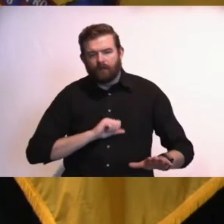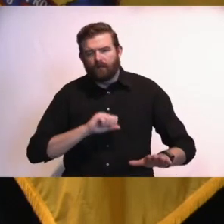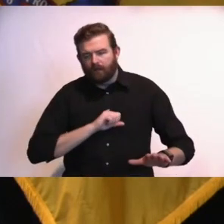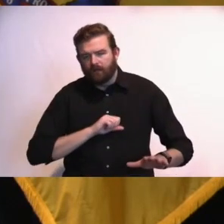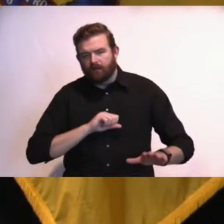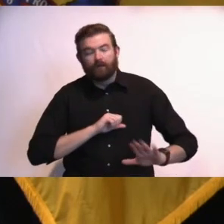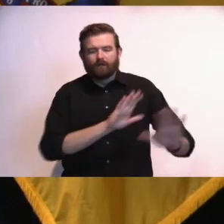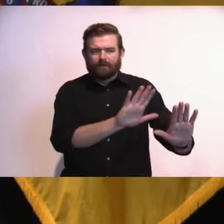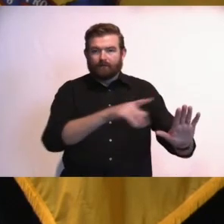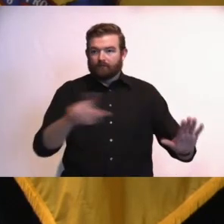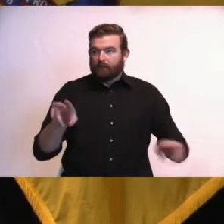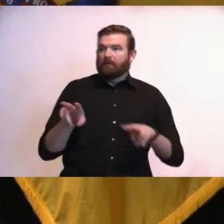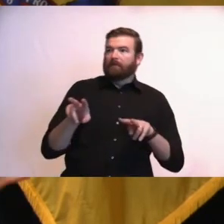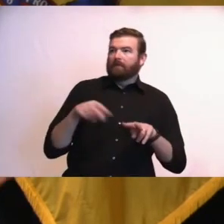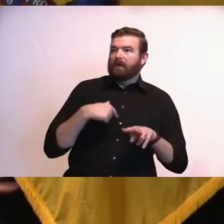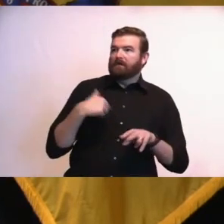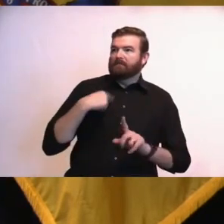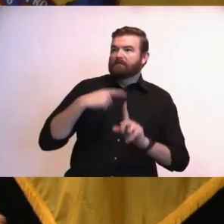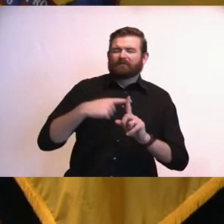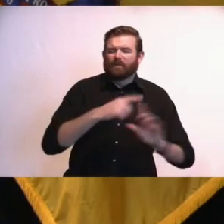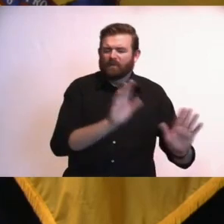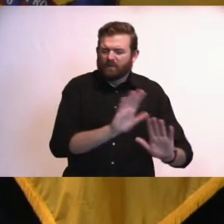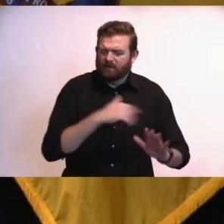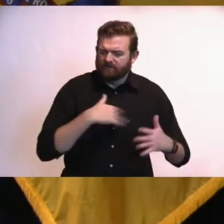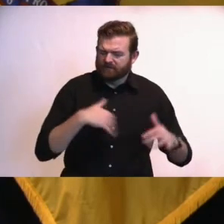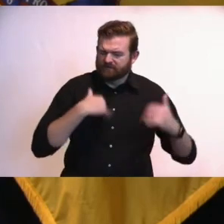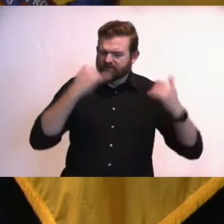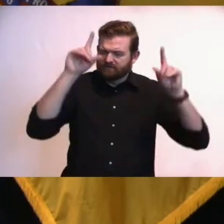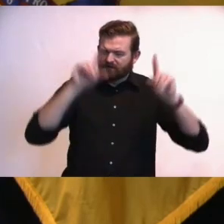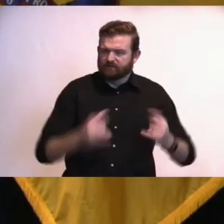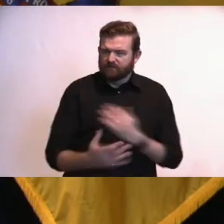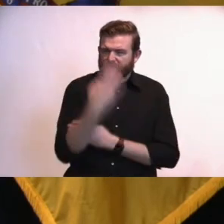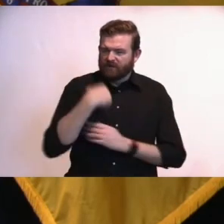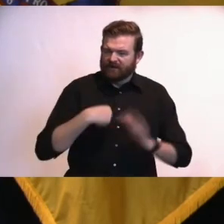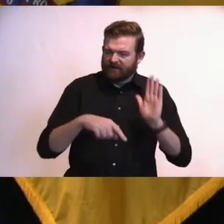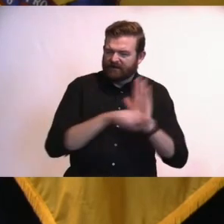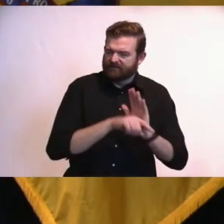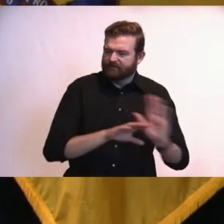the 9th day was not a positive. It was a day that I just didn't test.